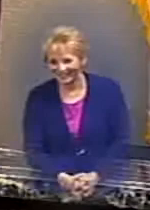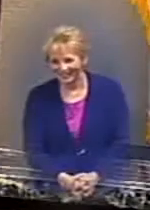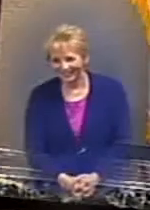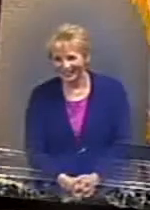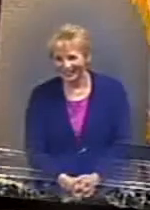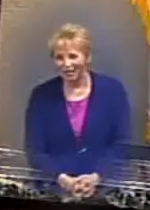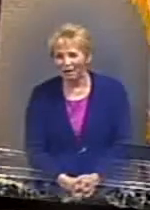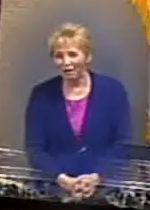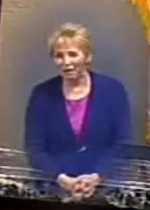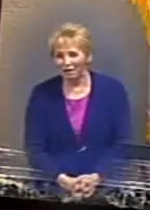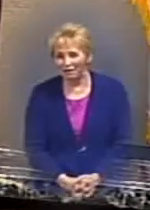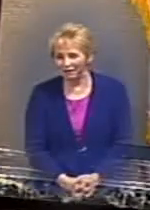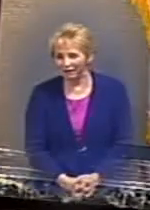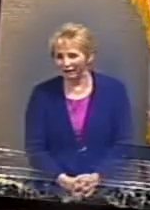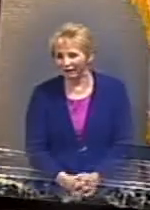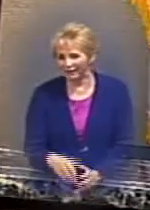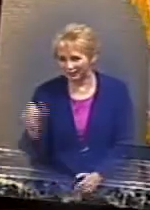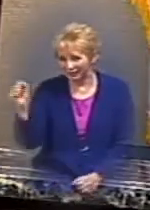Yeah.